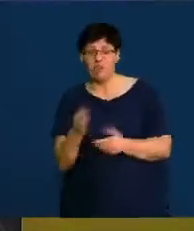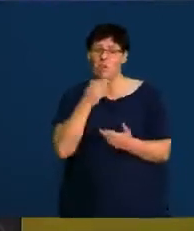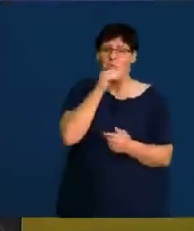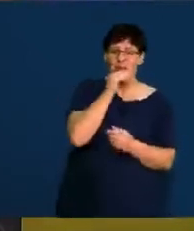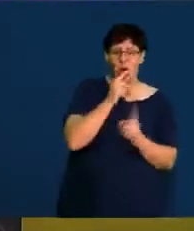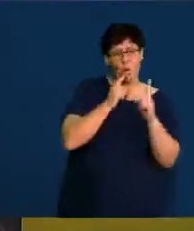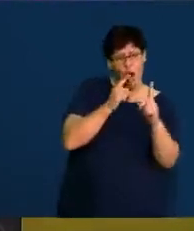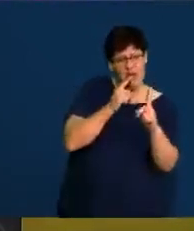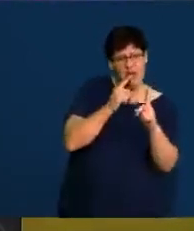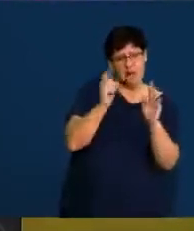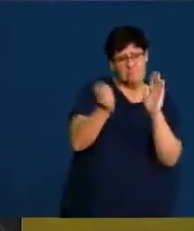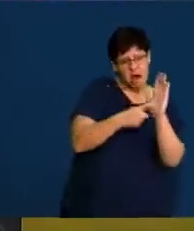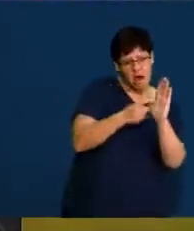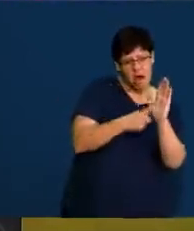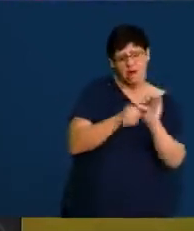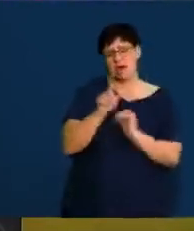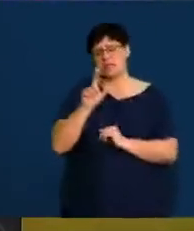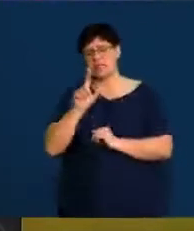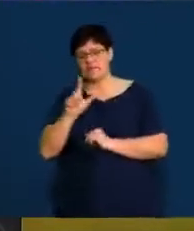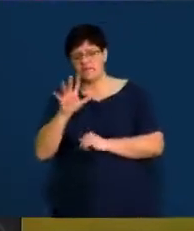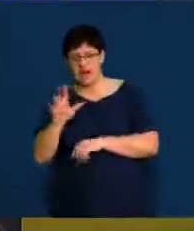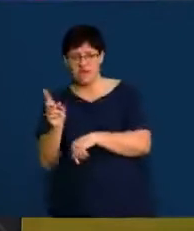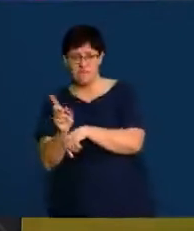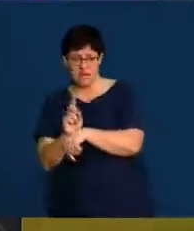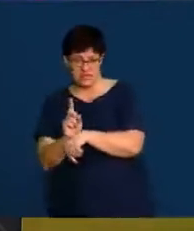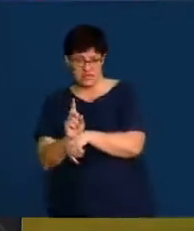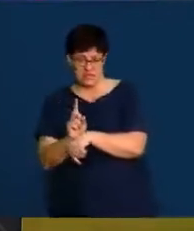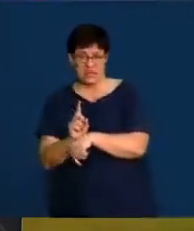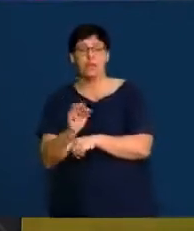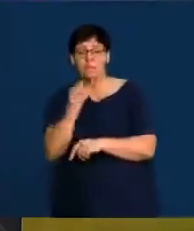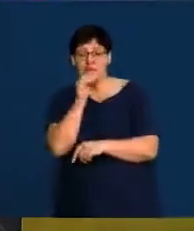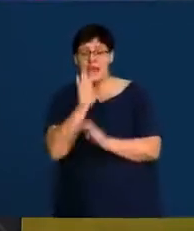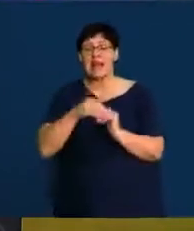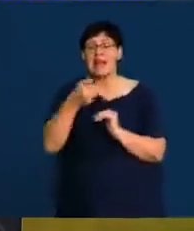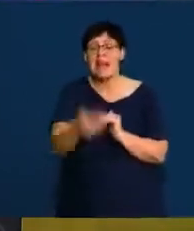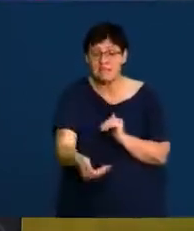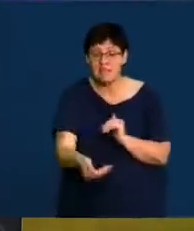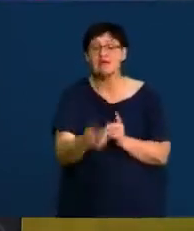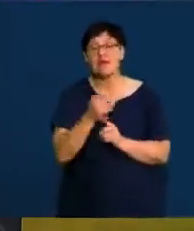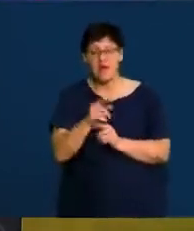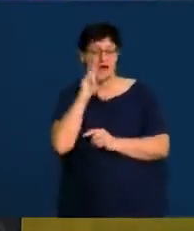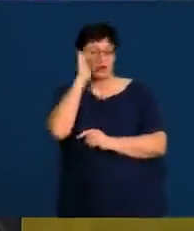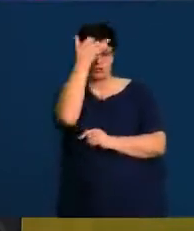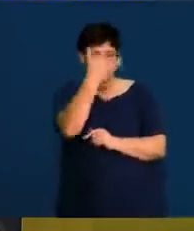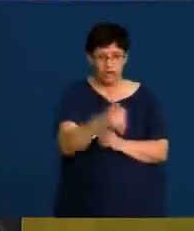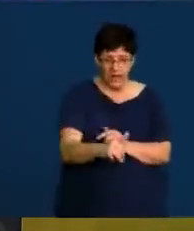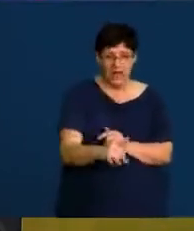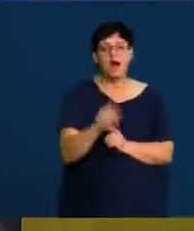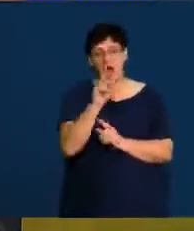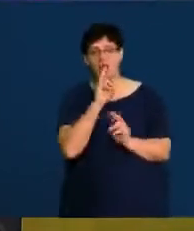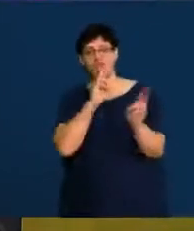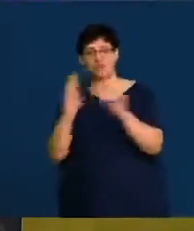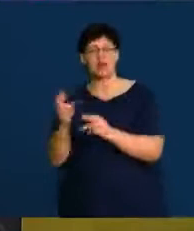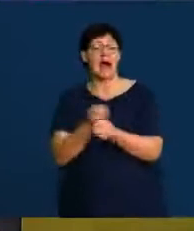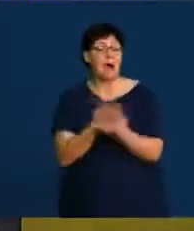1 minute for every mark, you will have at least 15 minutes to check your